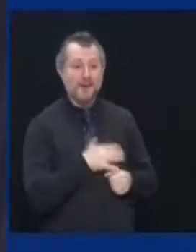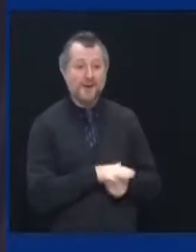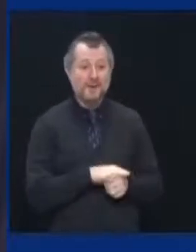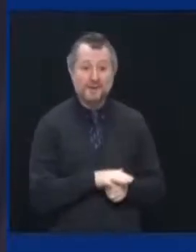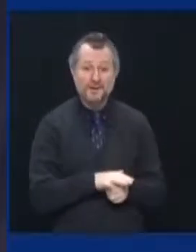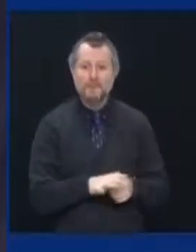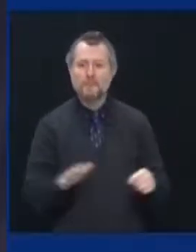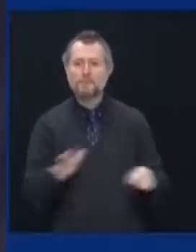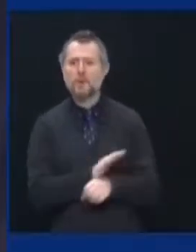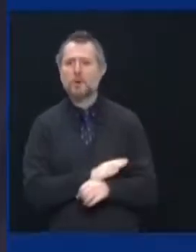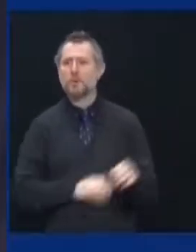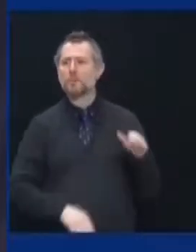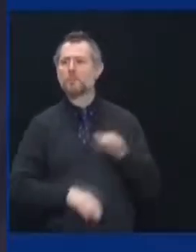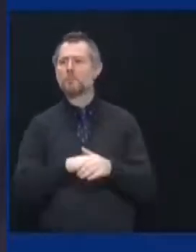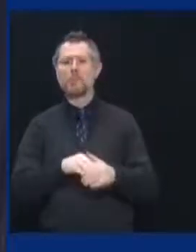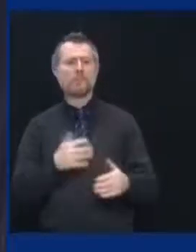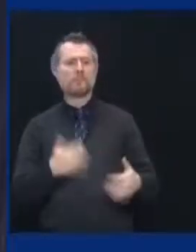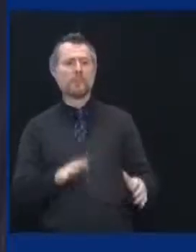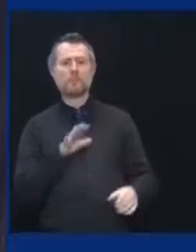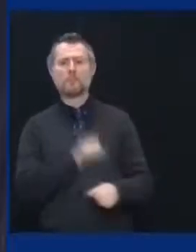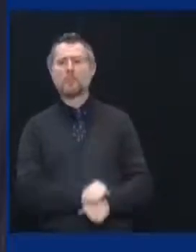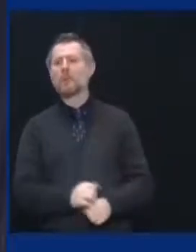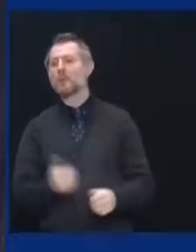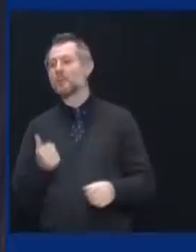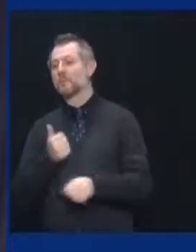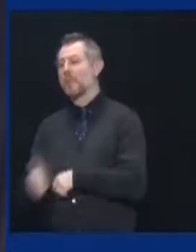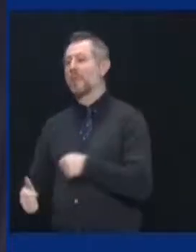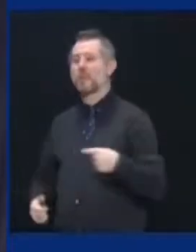all booked. So it was frustrating.